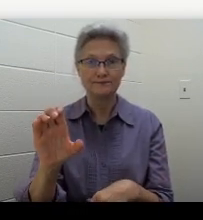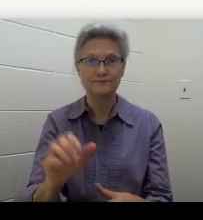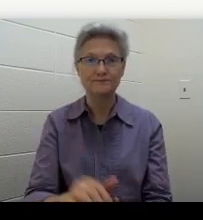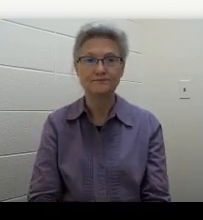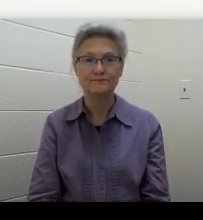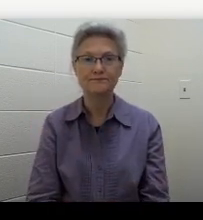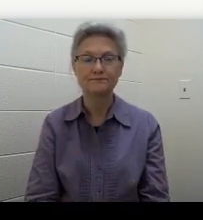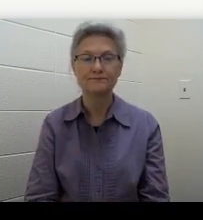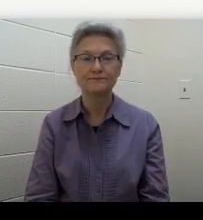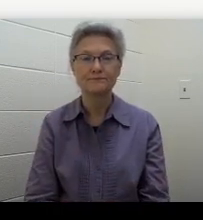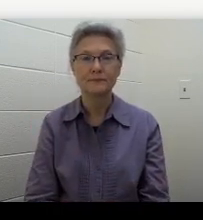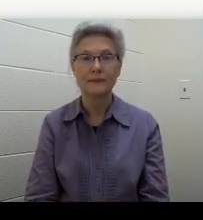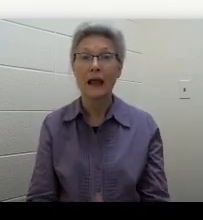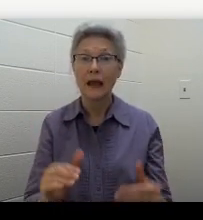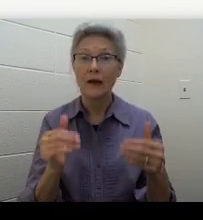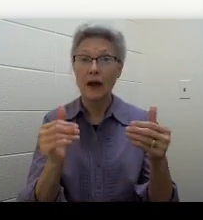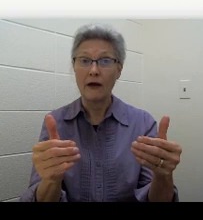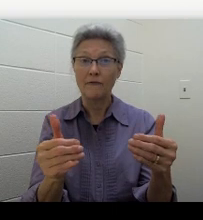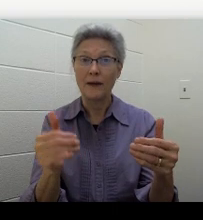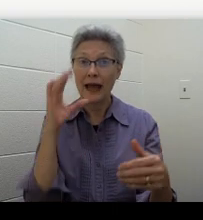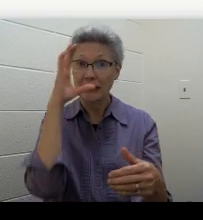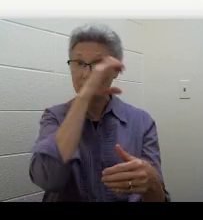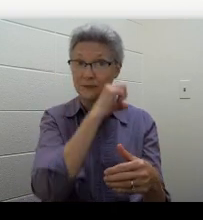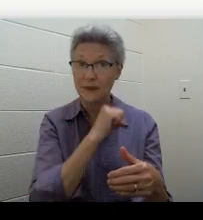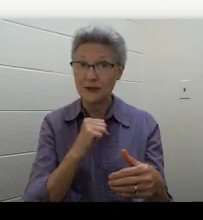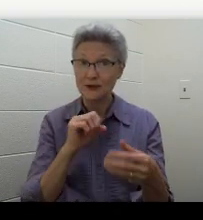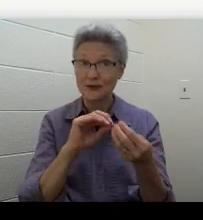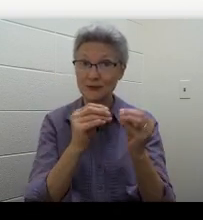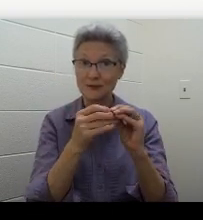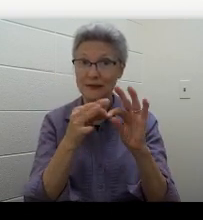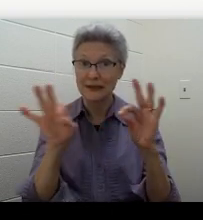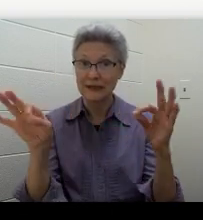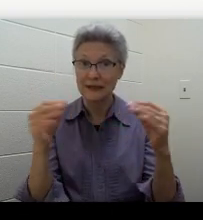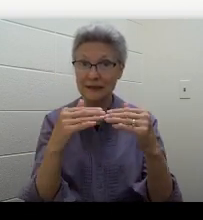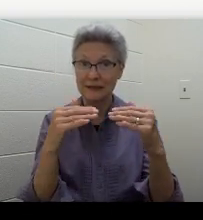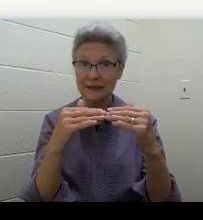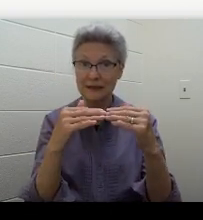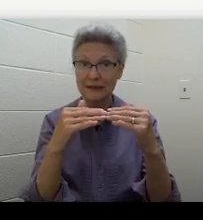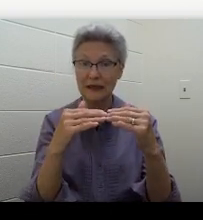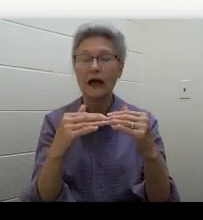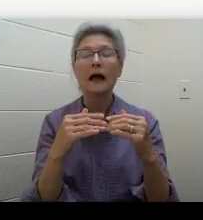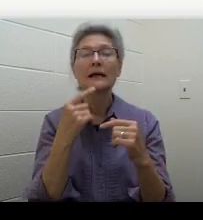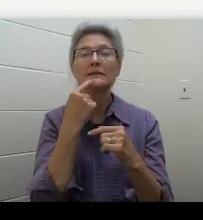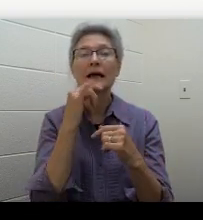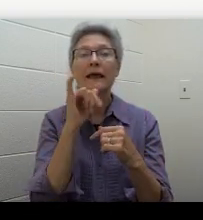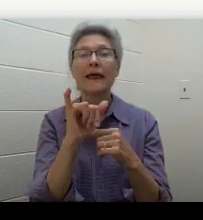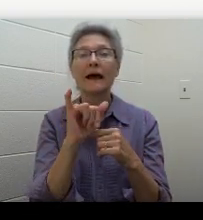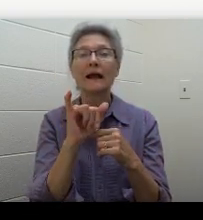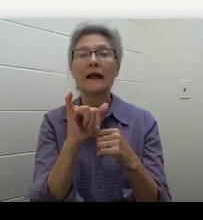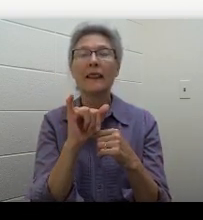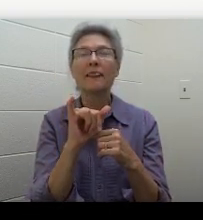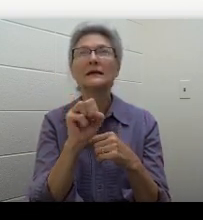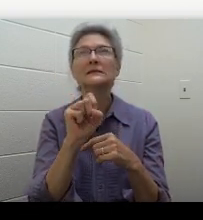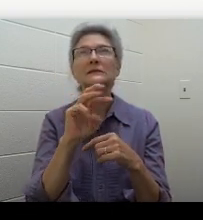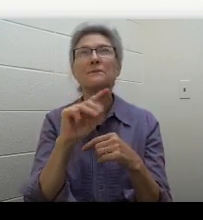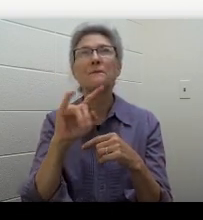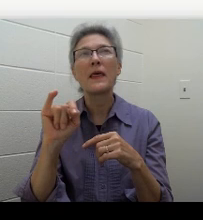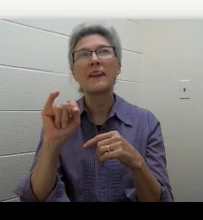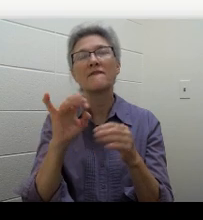900. So here I have my estimation equation. So I can say that the Smith